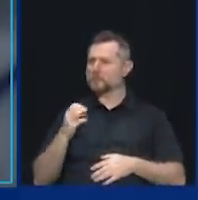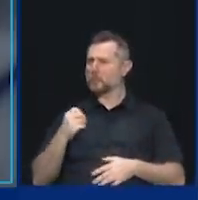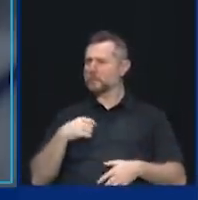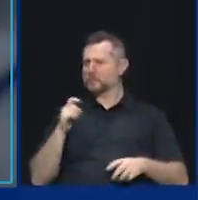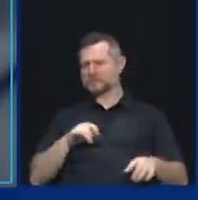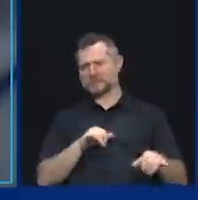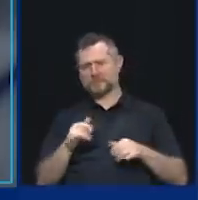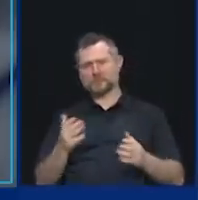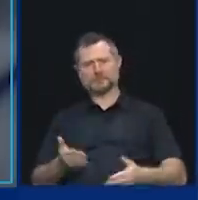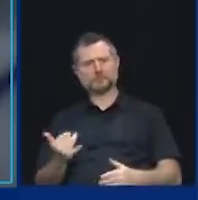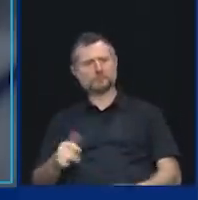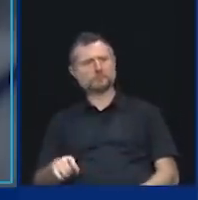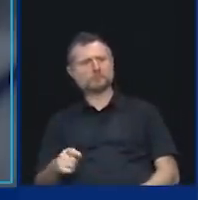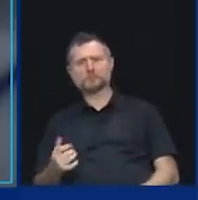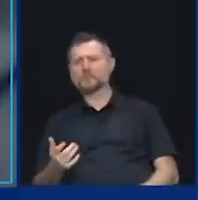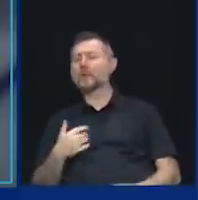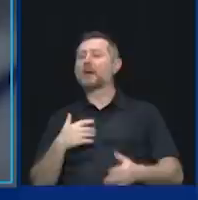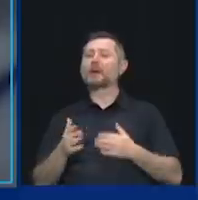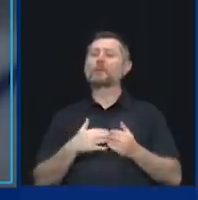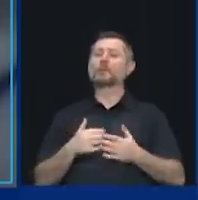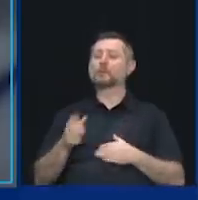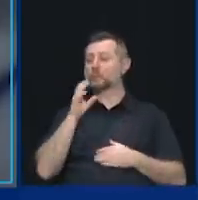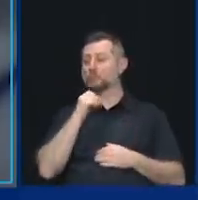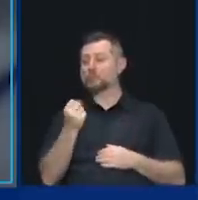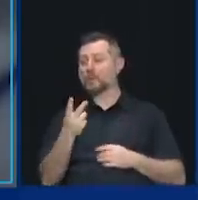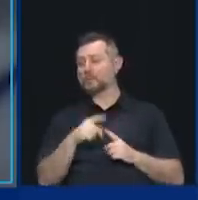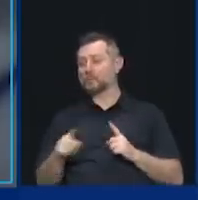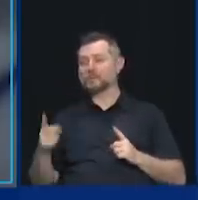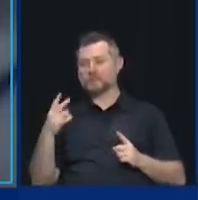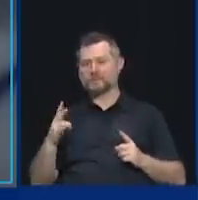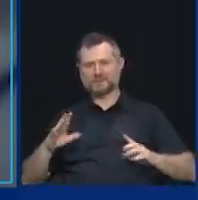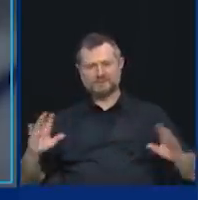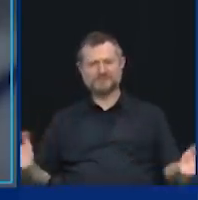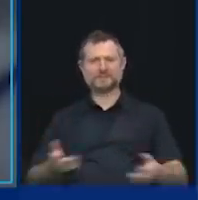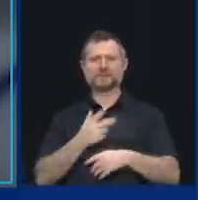But get those 12 to 17-year-olds vaccinated now.